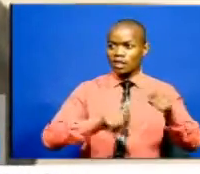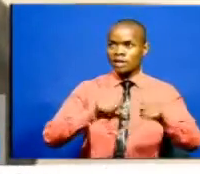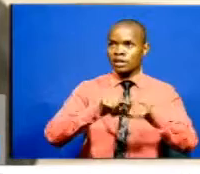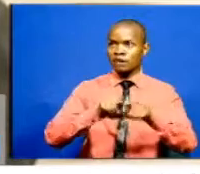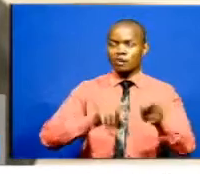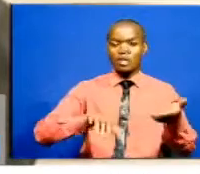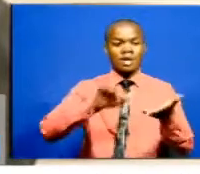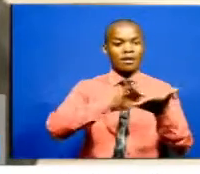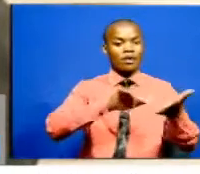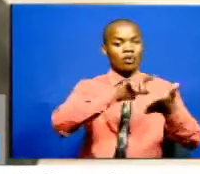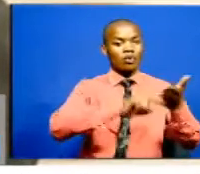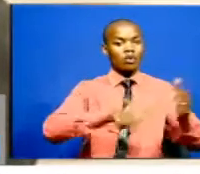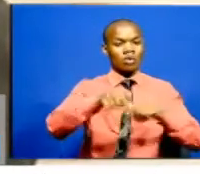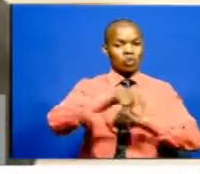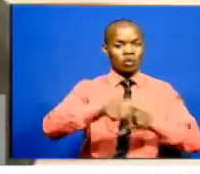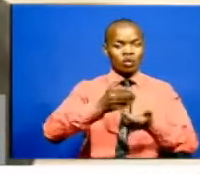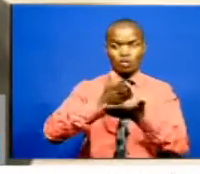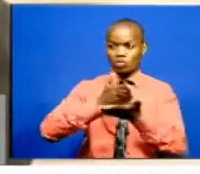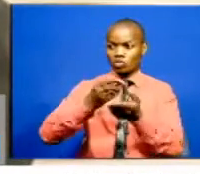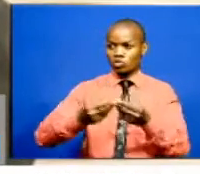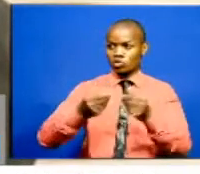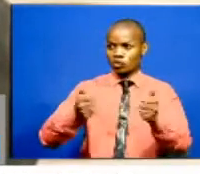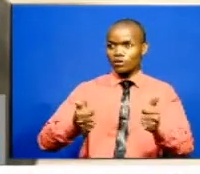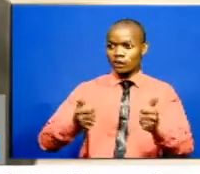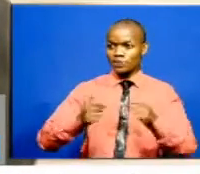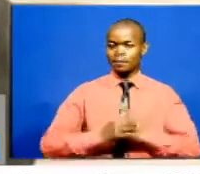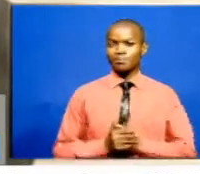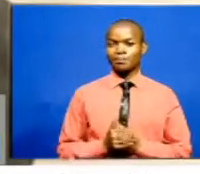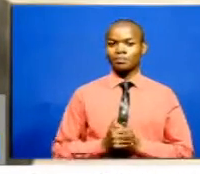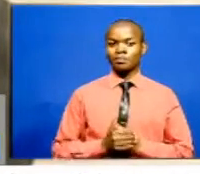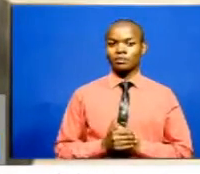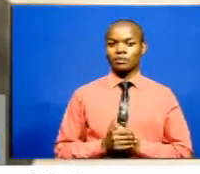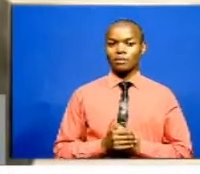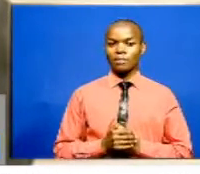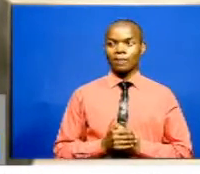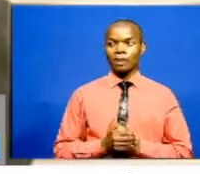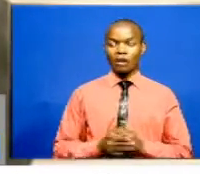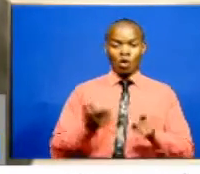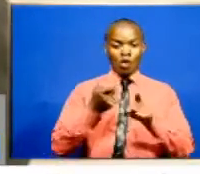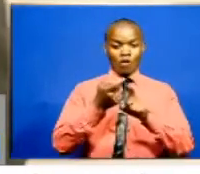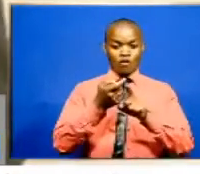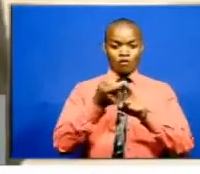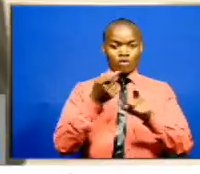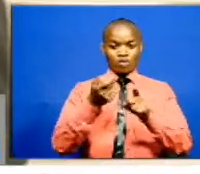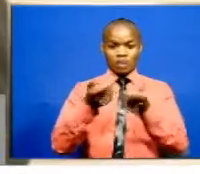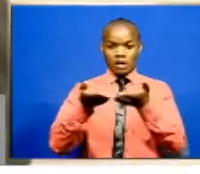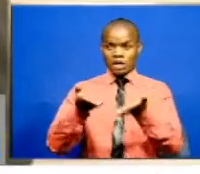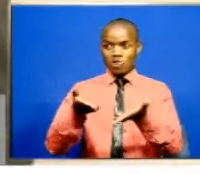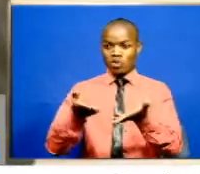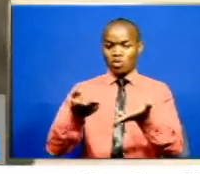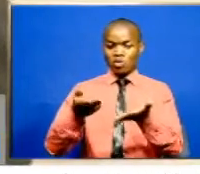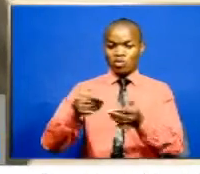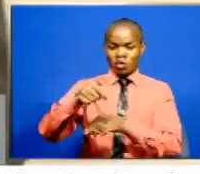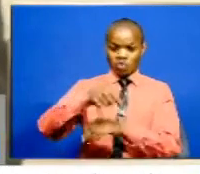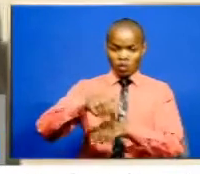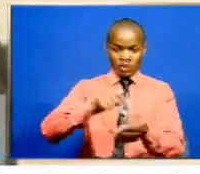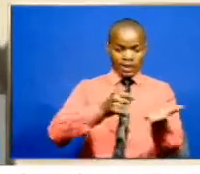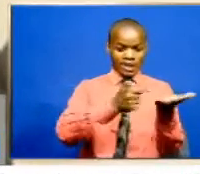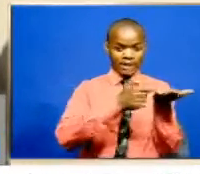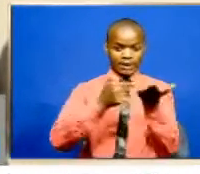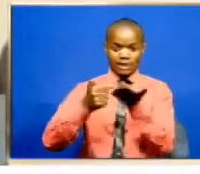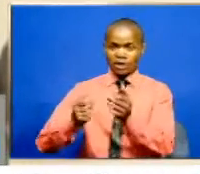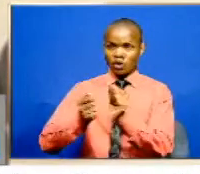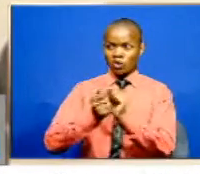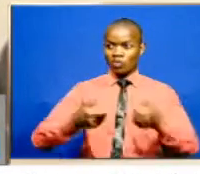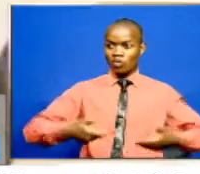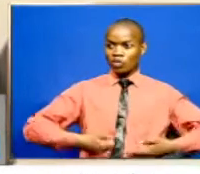want us to see, to that we, every now and then, we are engaging our young people, our sportsmen,